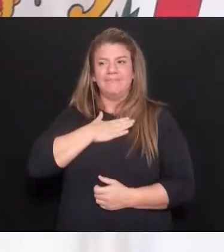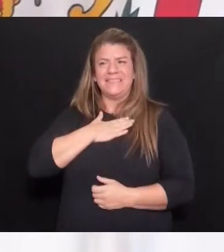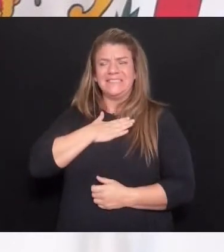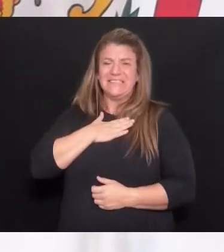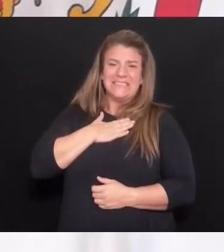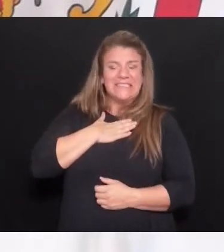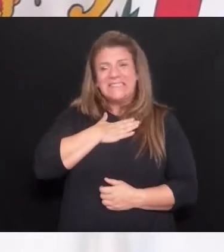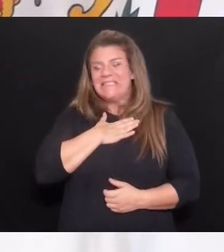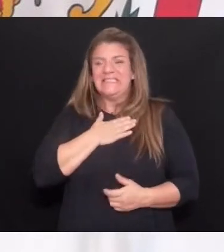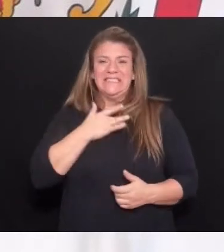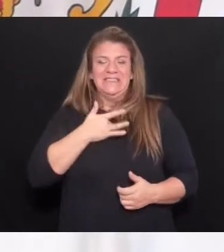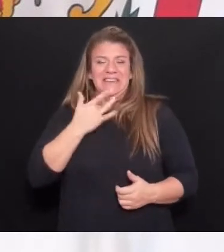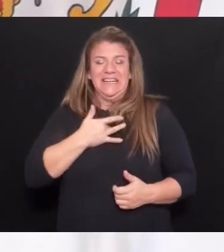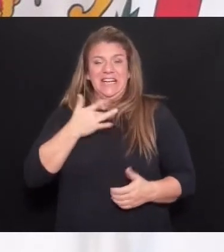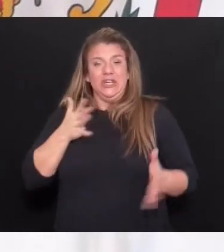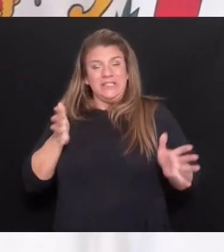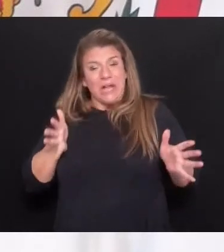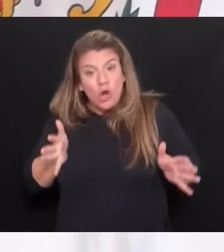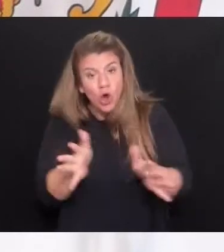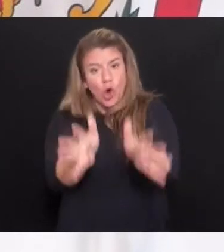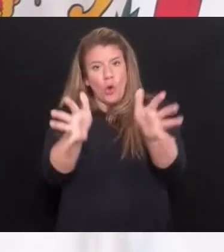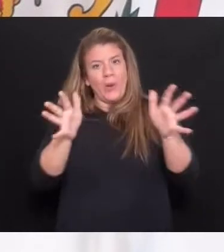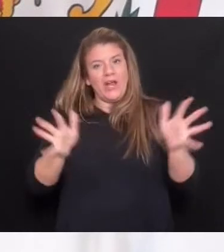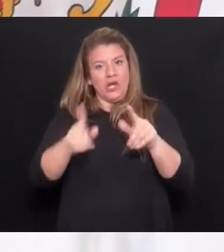urge you in every way to get vaccinated.